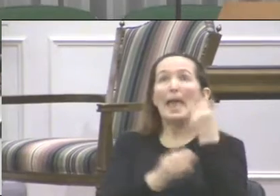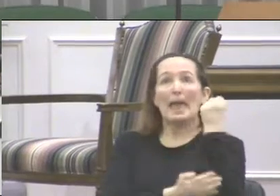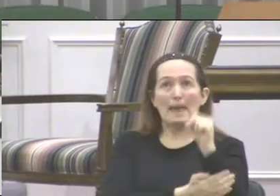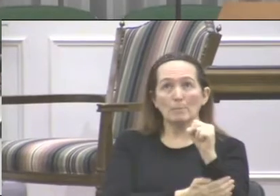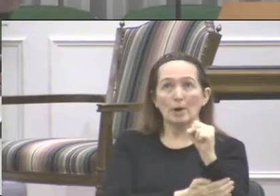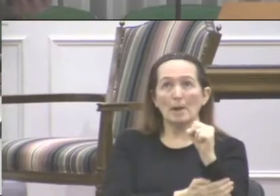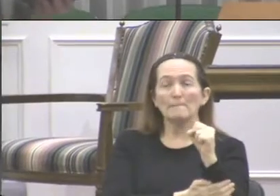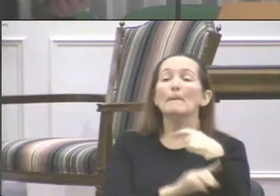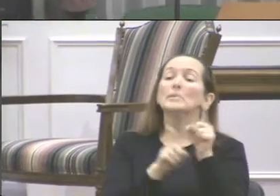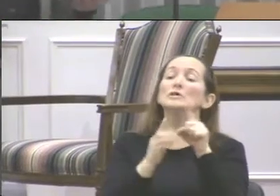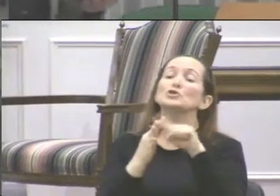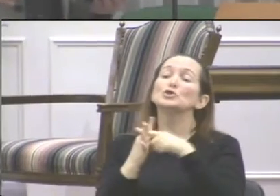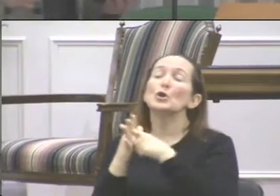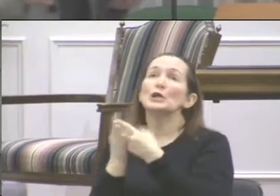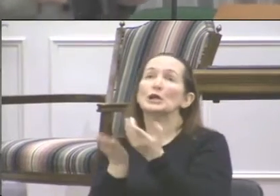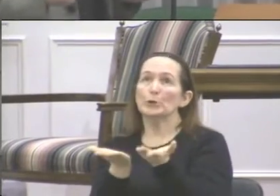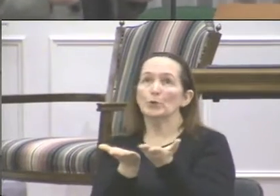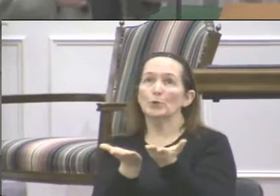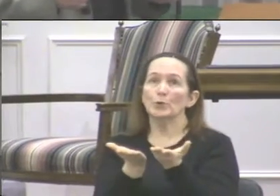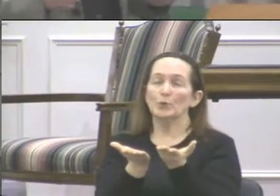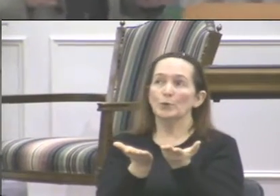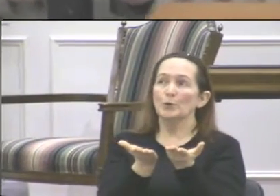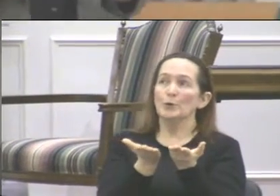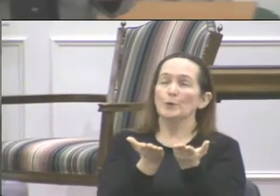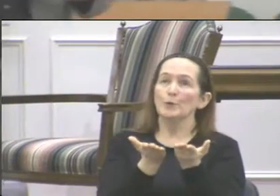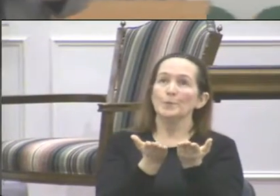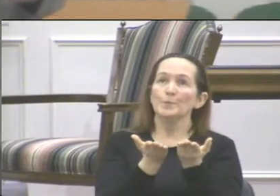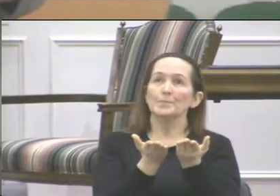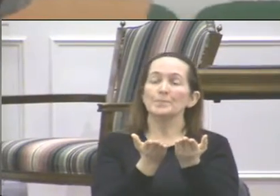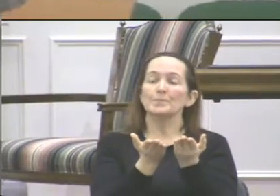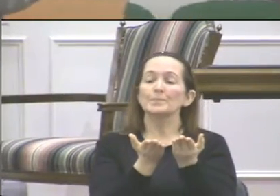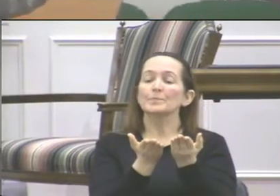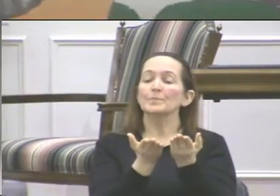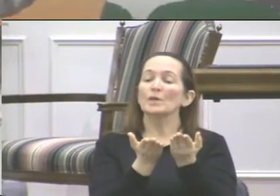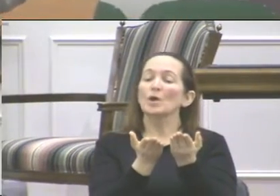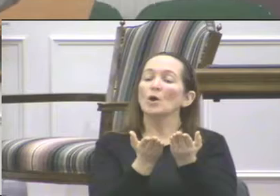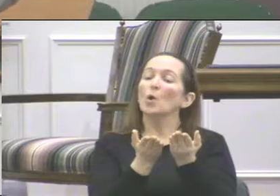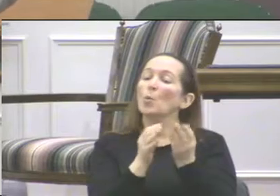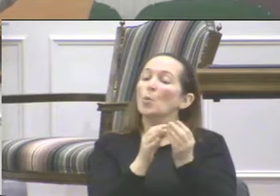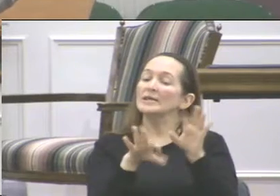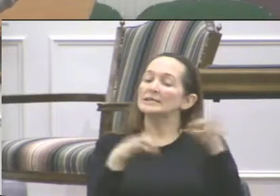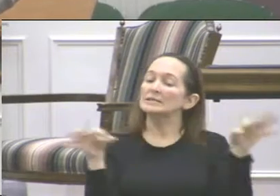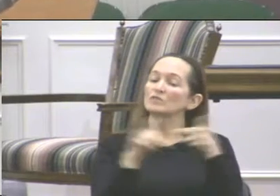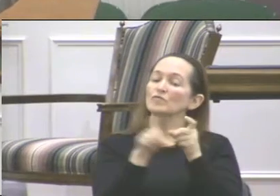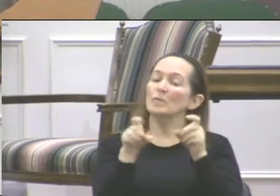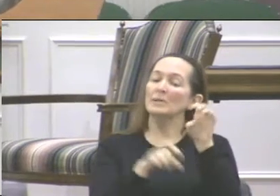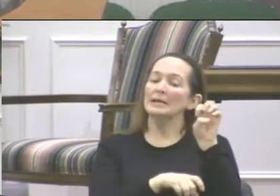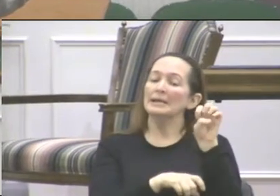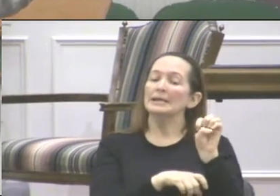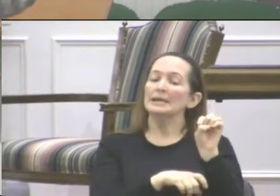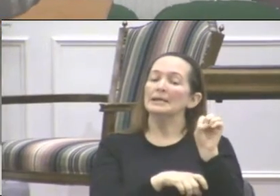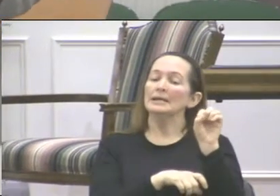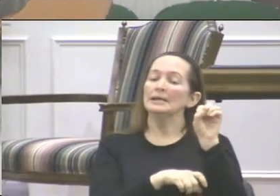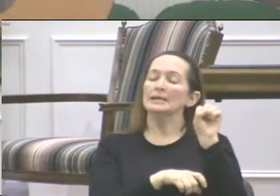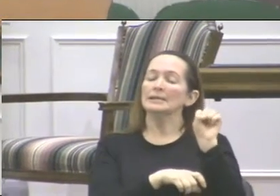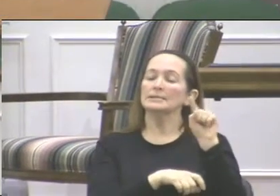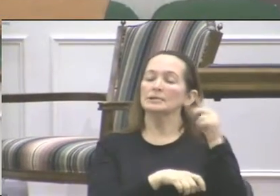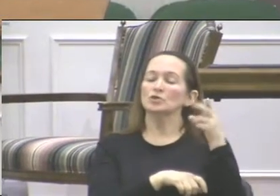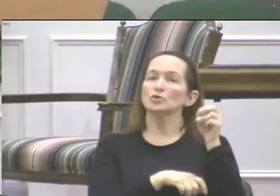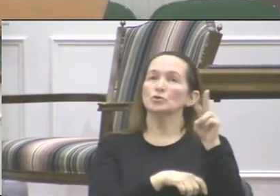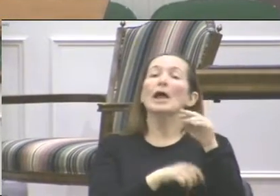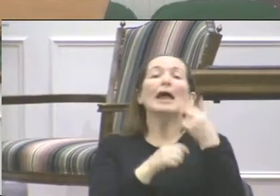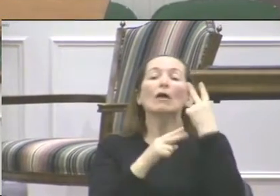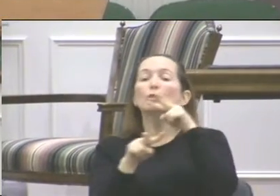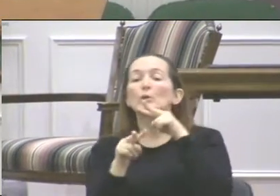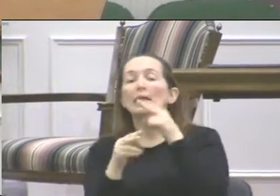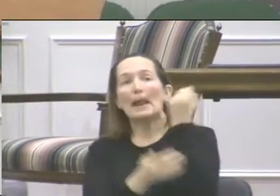But I want to start here with that statement from Esther and looking at this story. And the first thing I